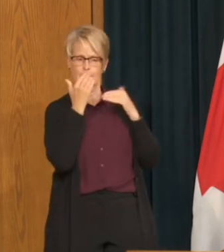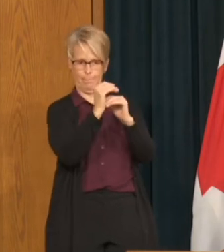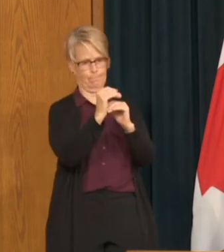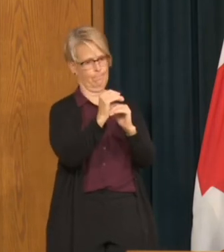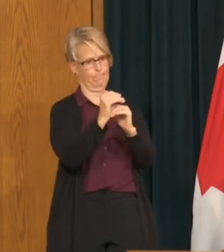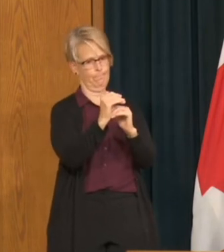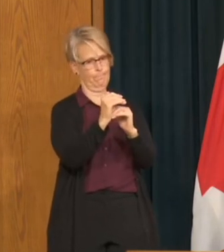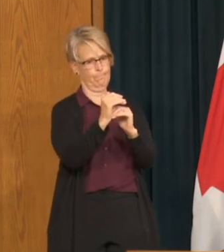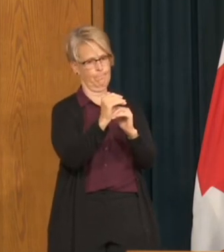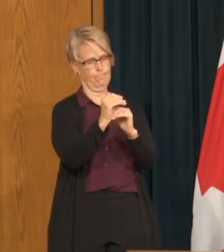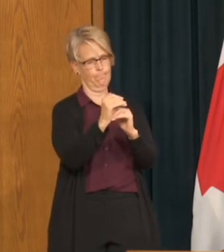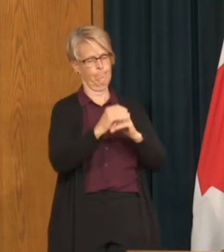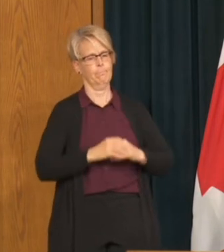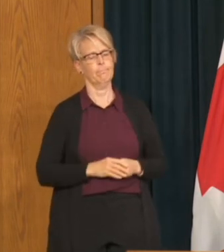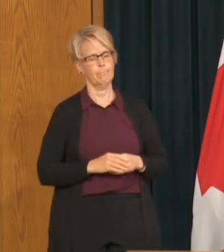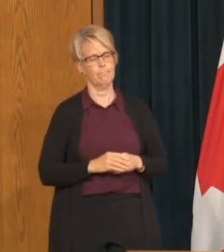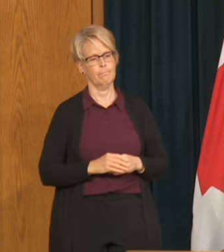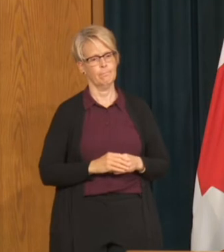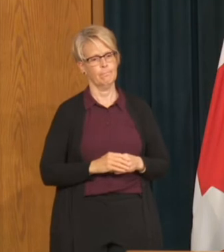at this time.